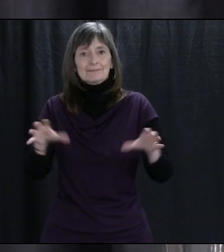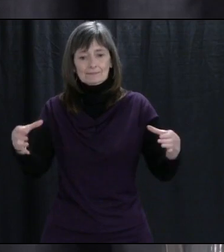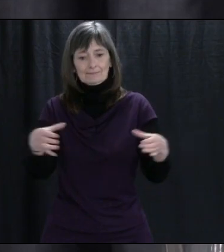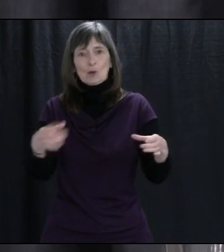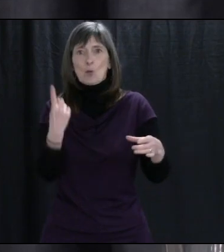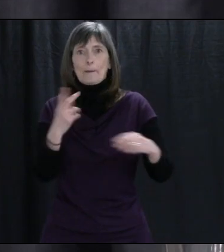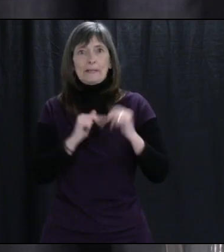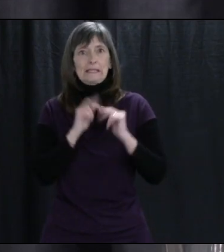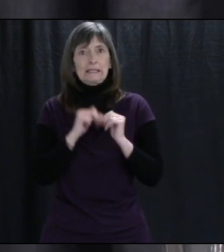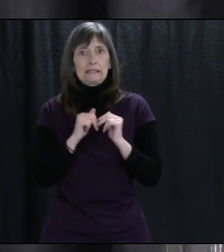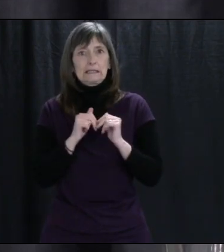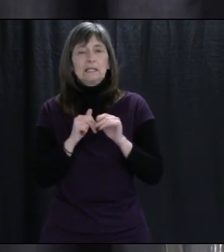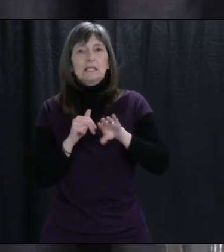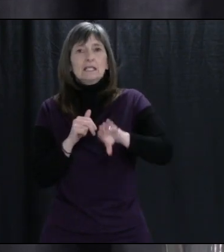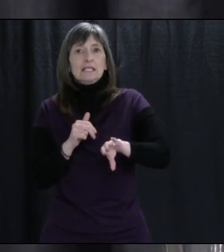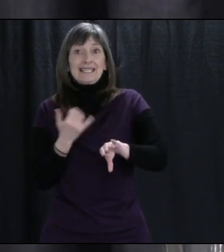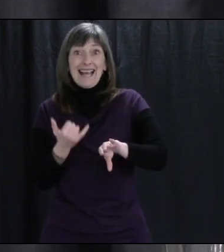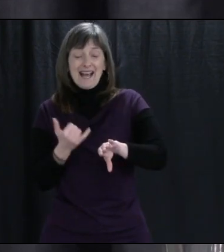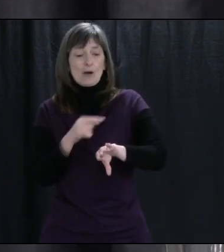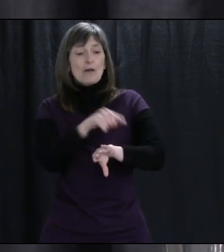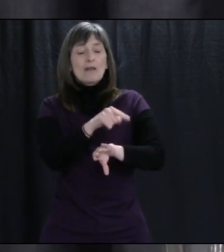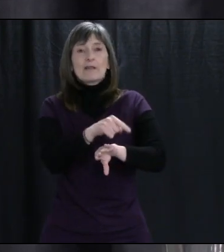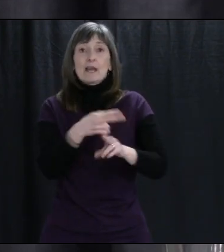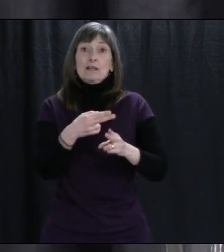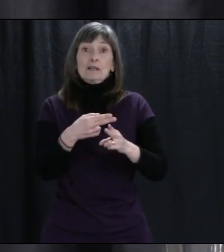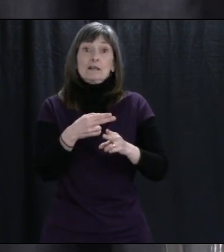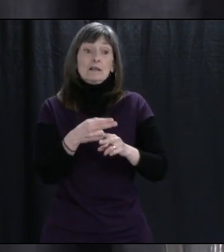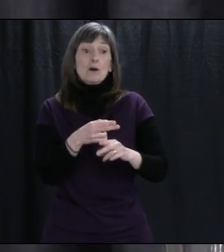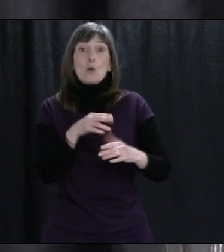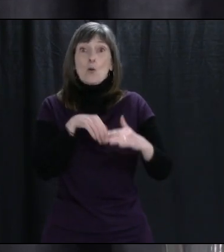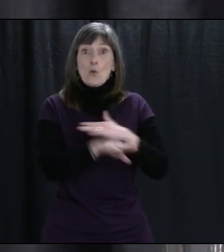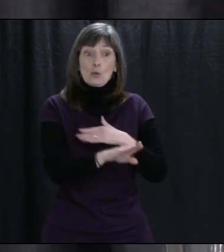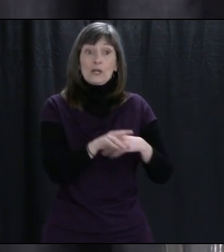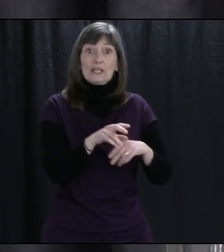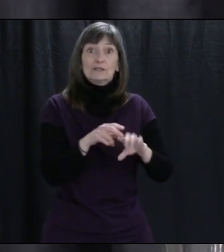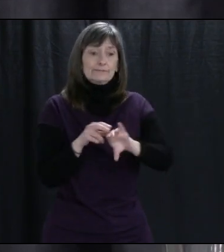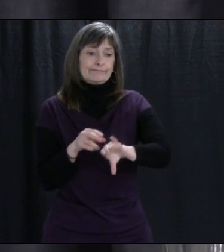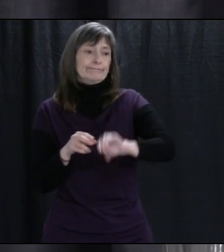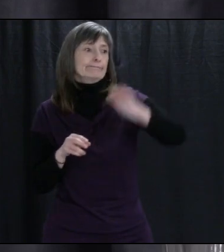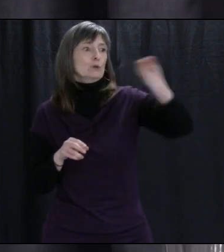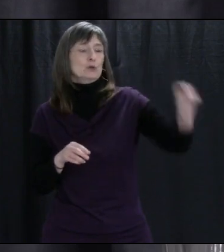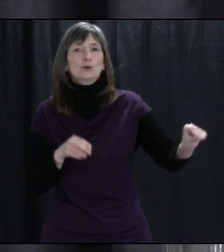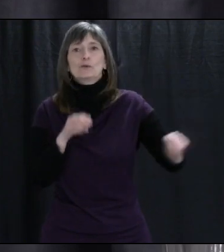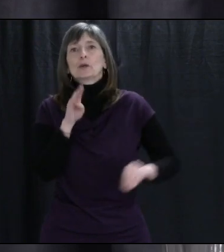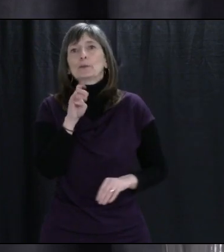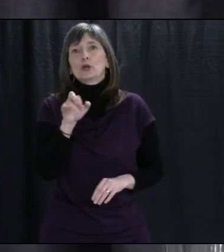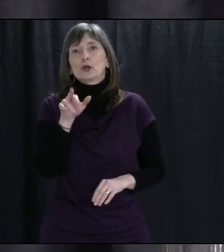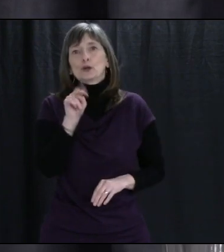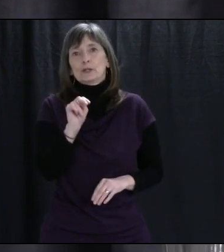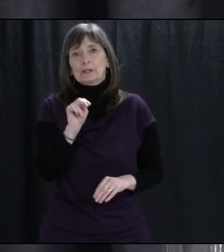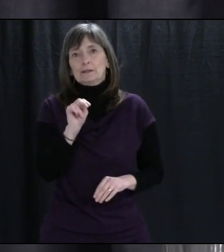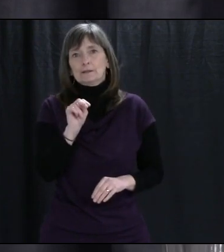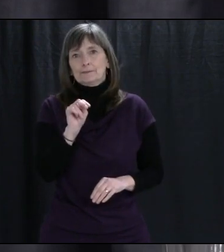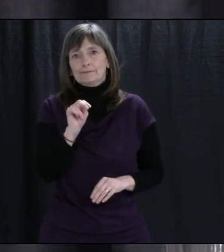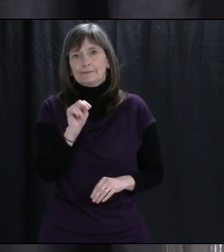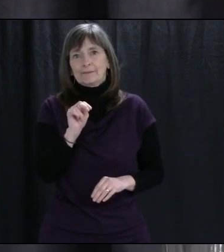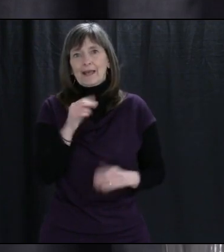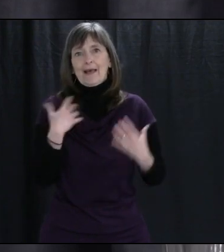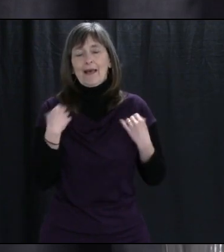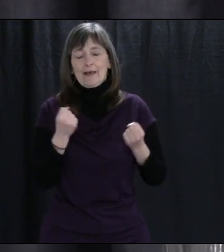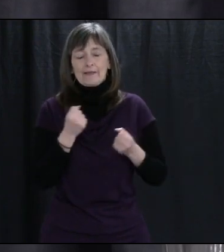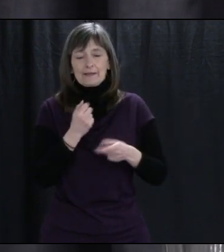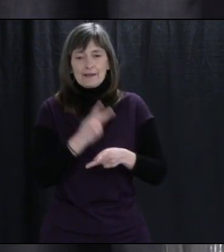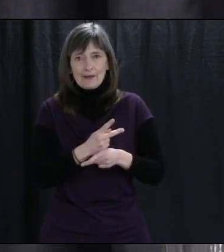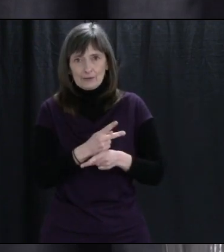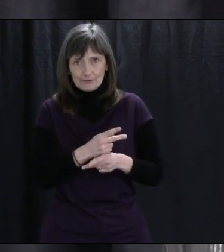been temporarily relocated, my understanding is, to the Burin Peninsula Healthcare Centre. So there will be